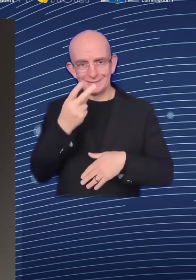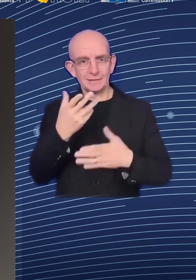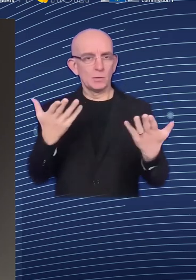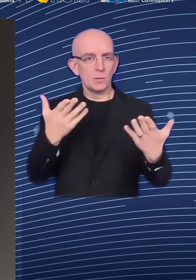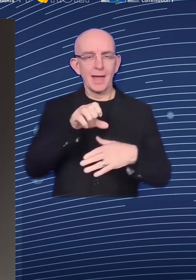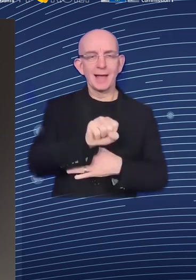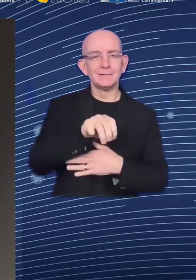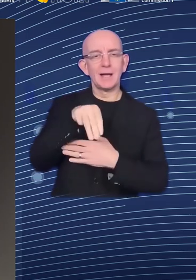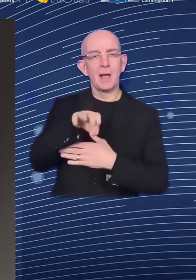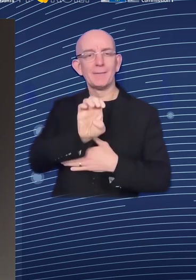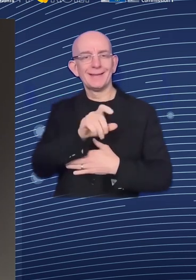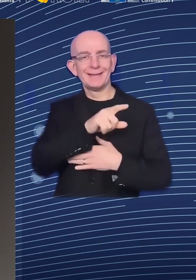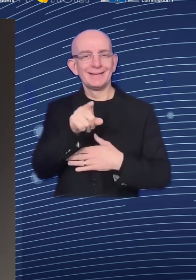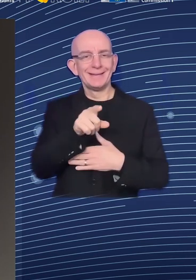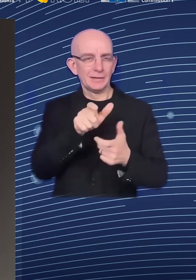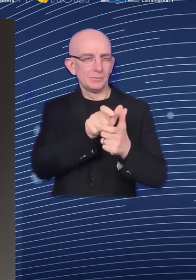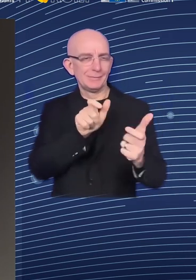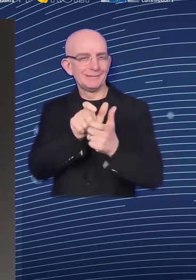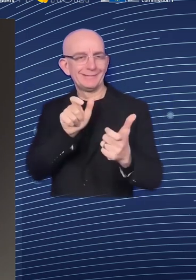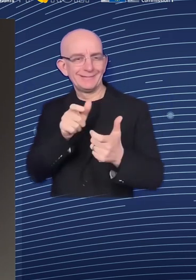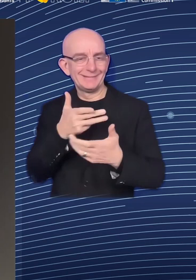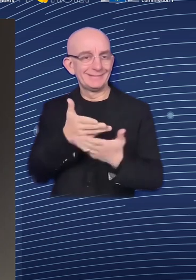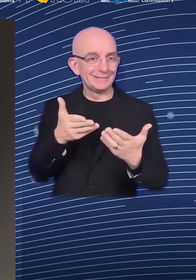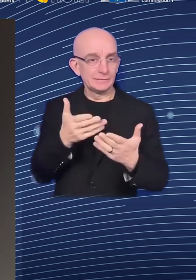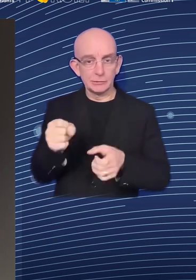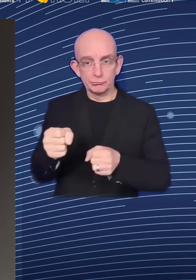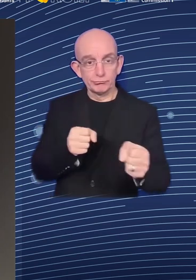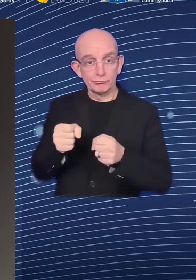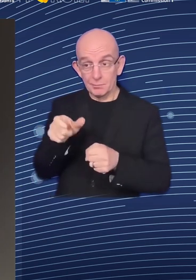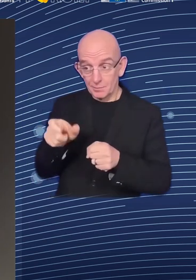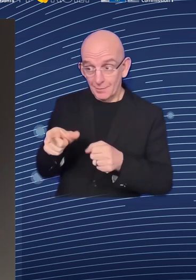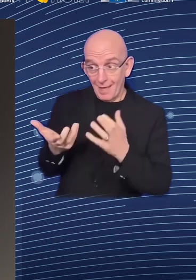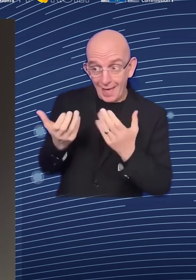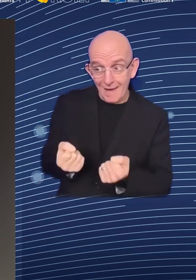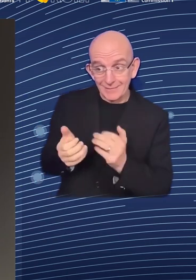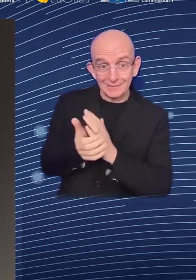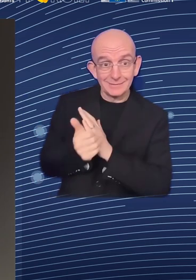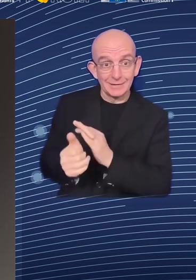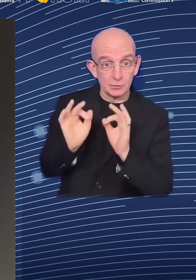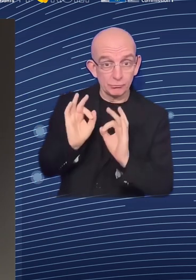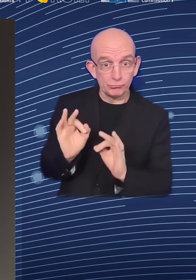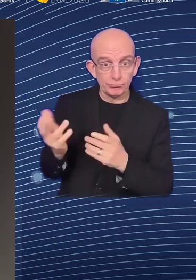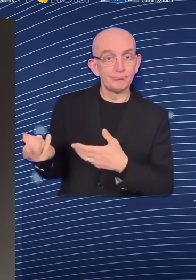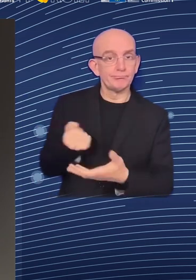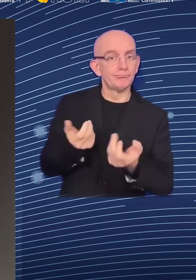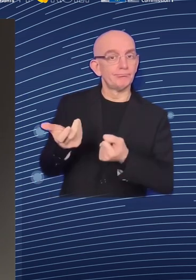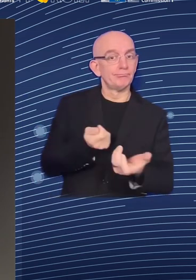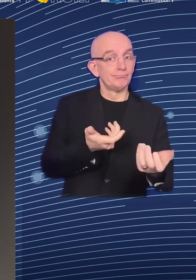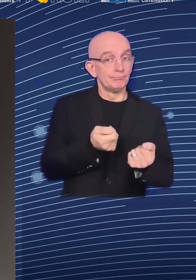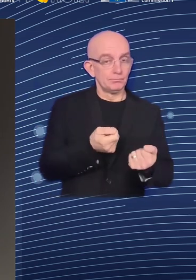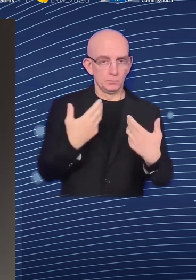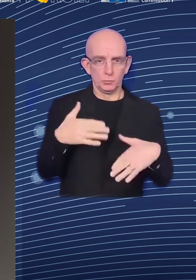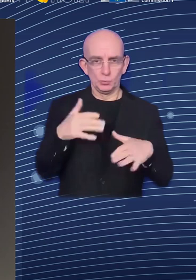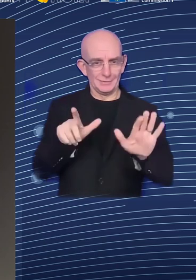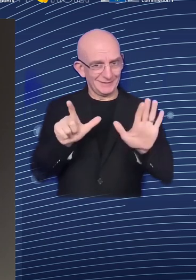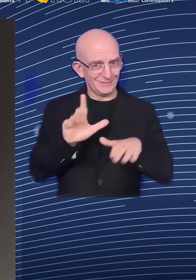basic digital skills. And 70% of businesses see this as a problem. That's no surprise. Europe also faces a shortage of